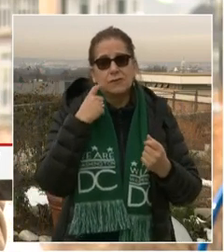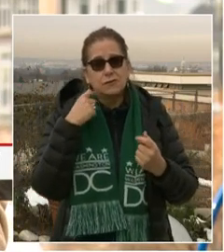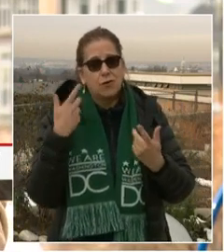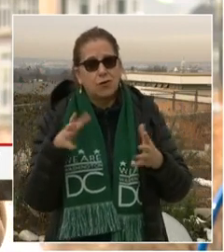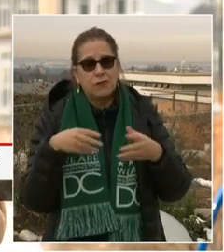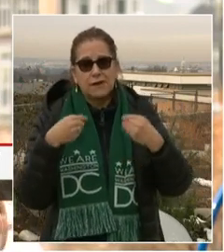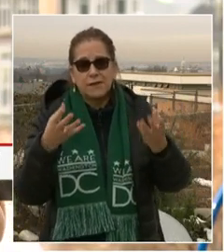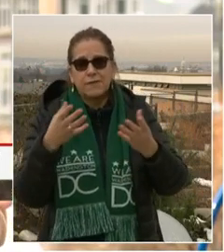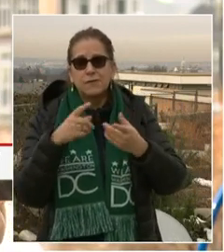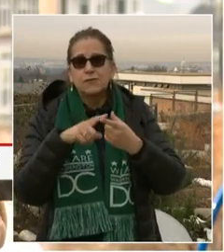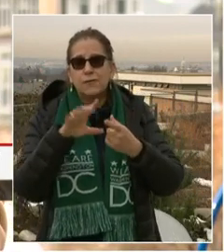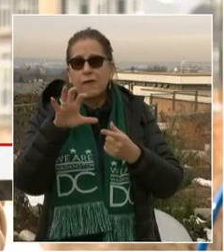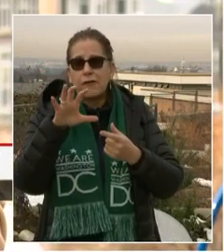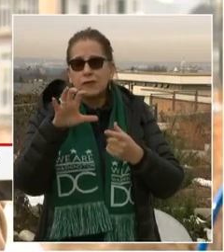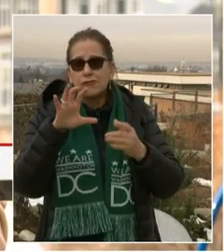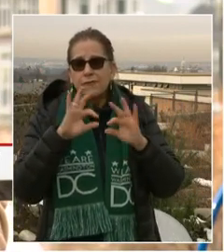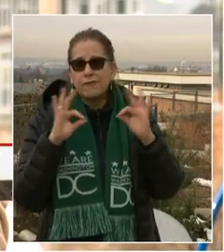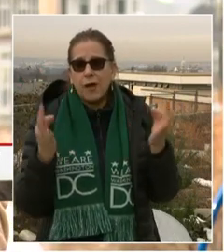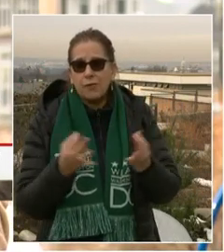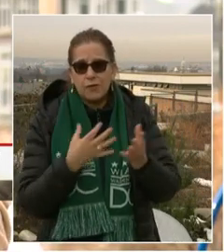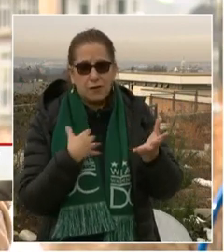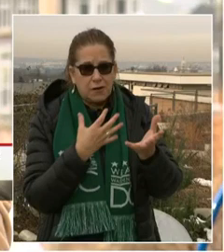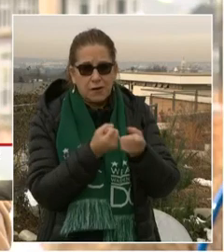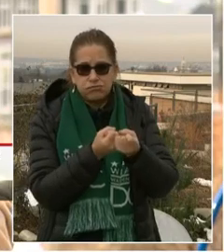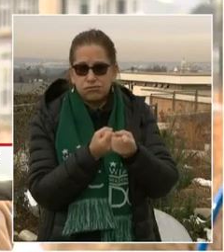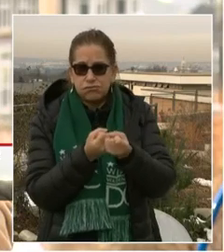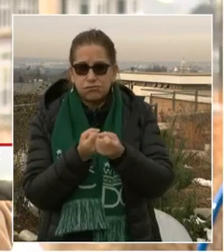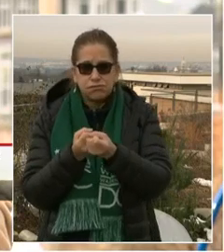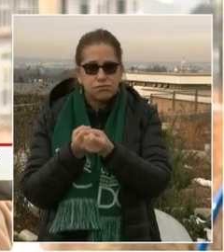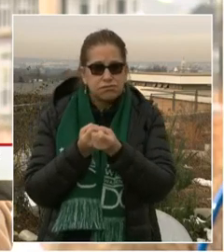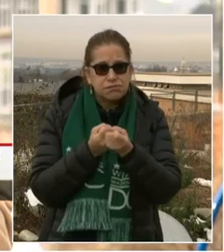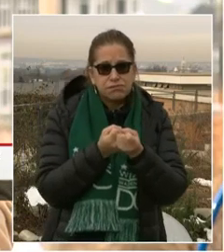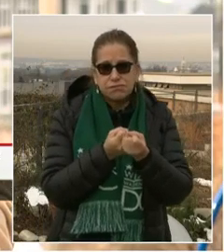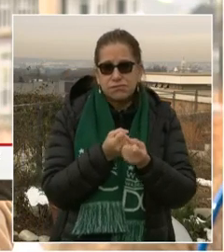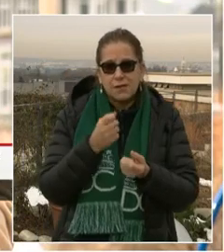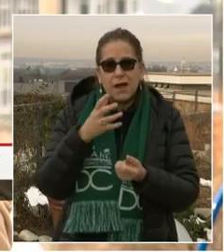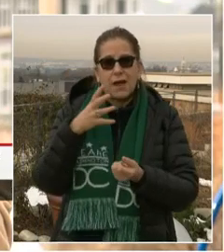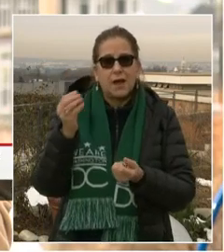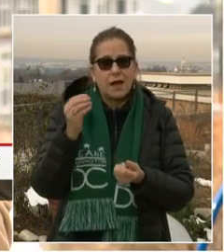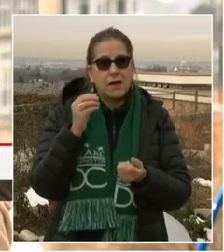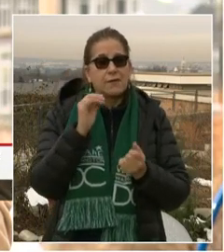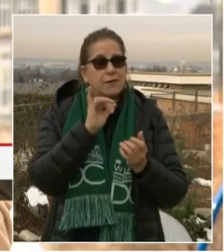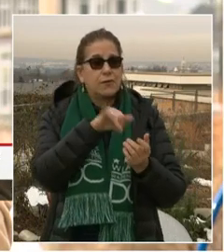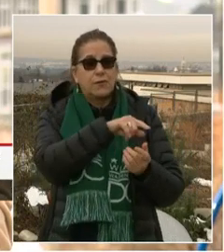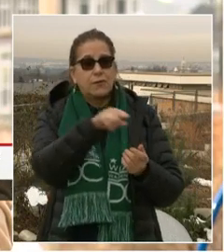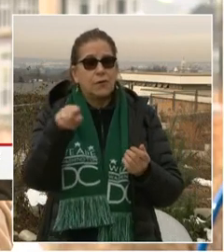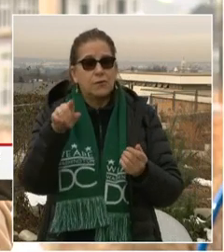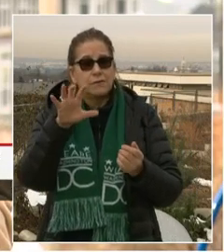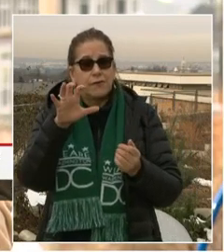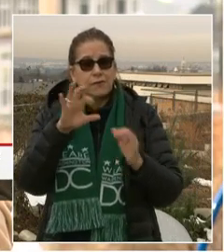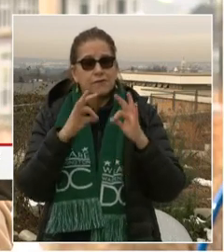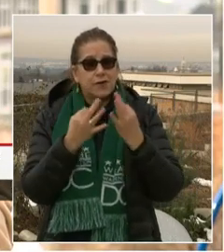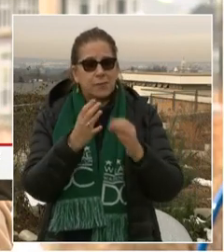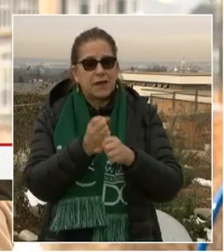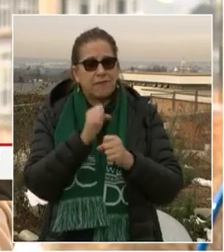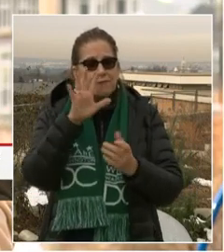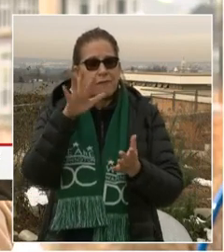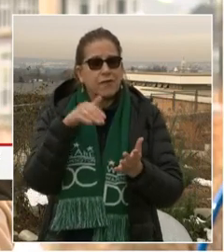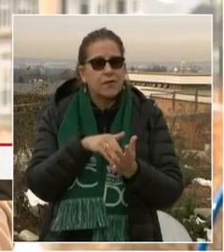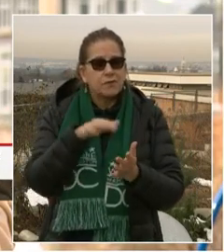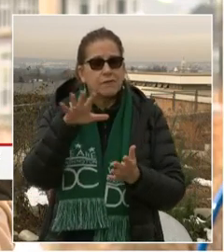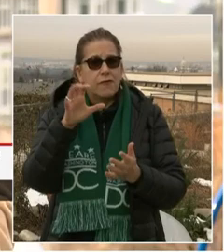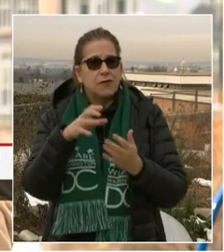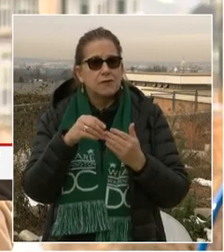$5,500 each over a 5-month period. It also provides access to healthy groceries, household items,